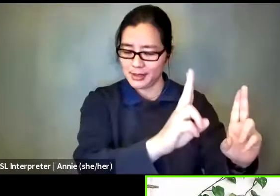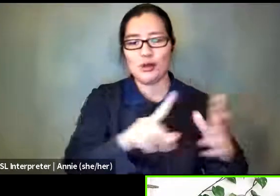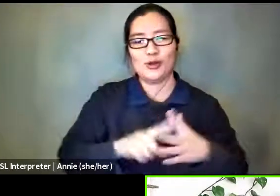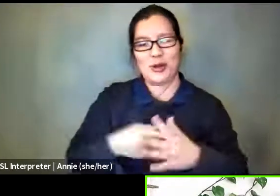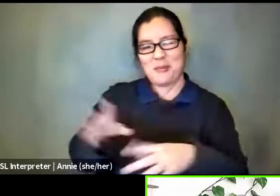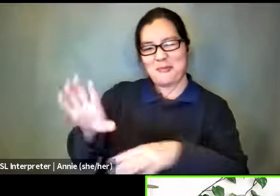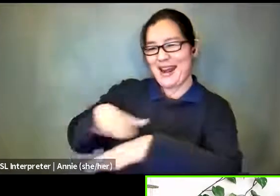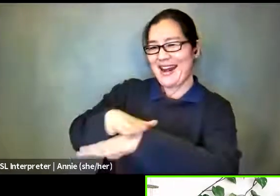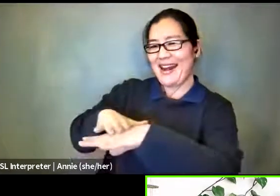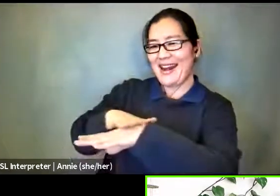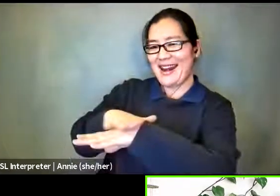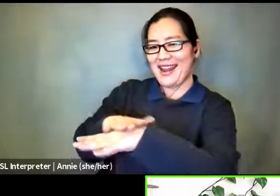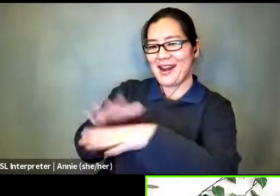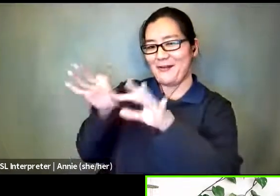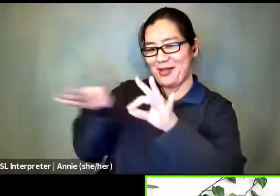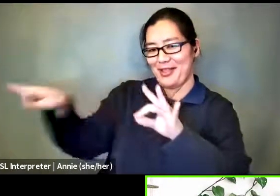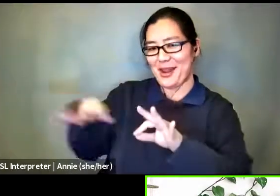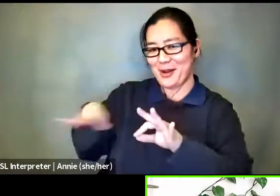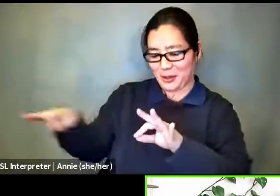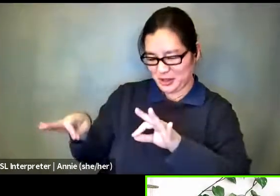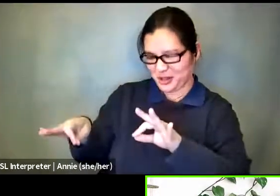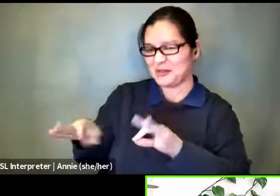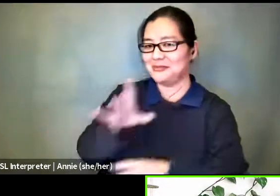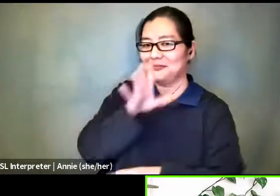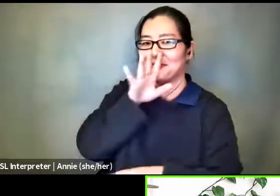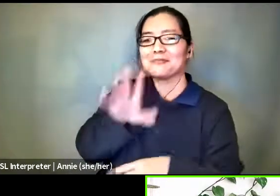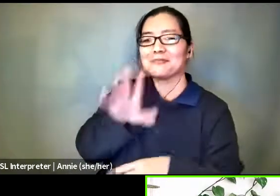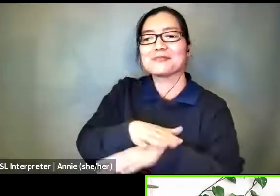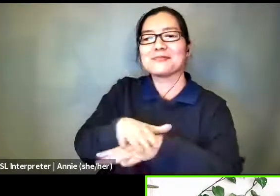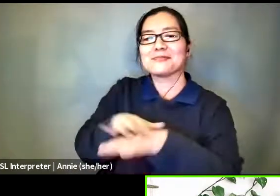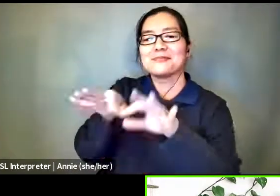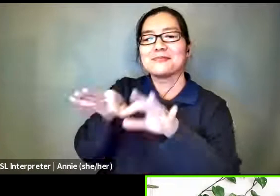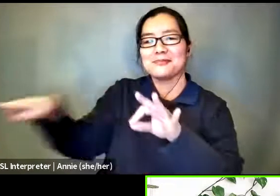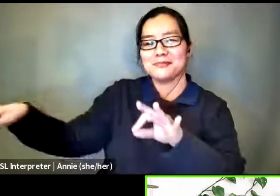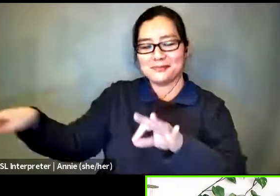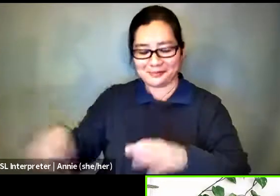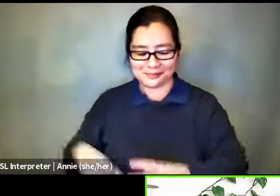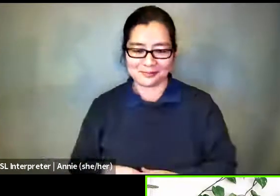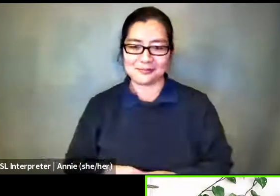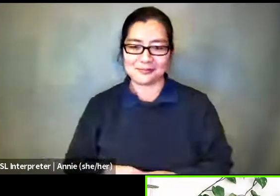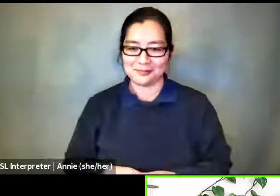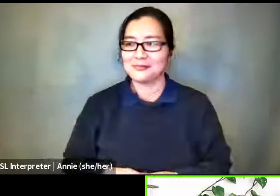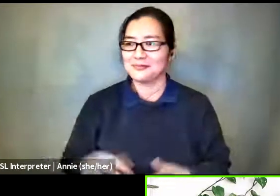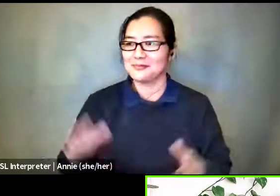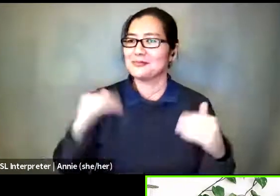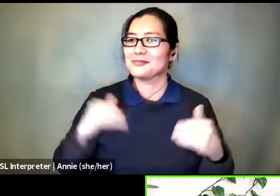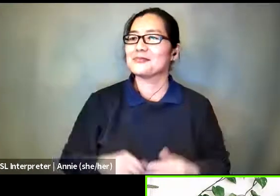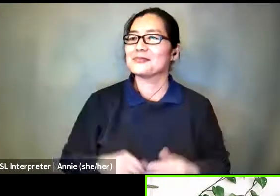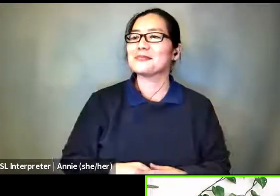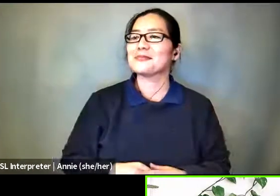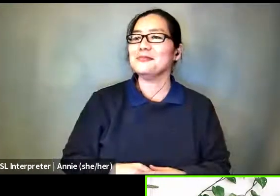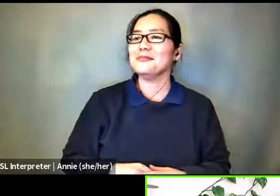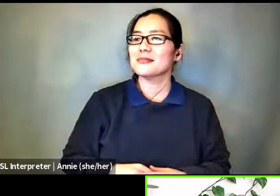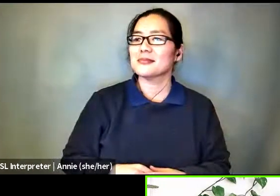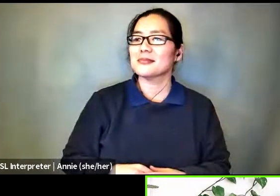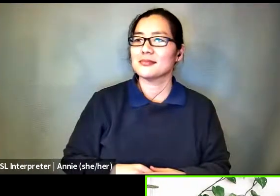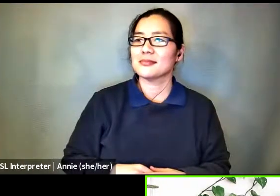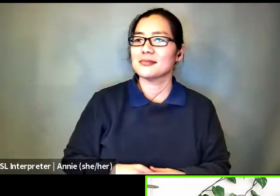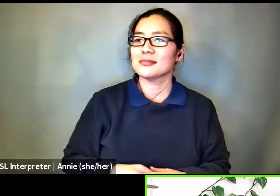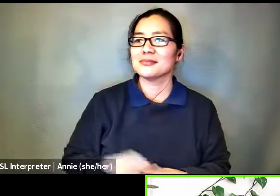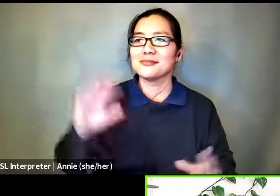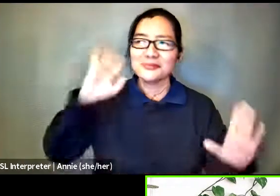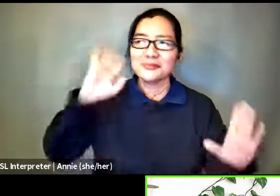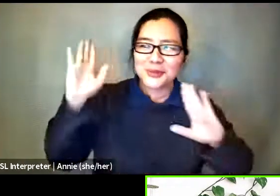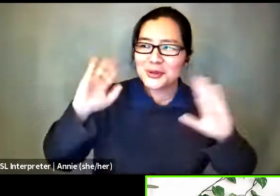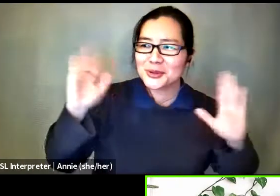language. Uvla sakun nakukserunga kaimuruten. So that's my native language of Anupia. And I wanted to greet you